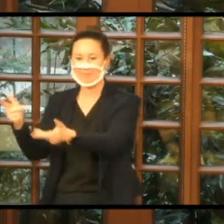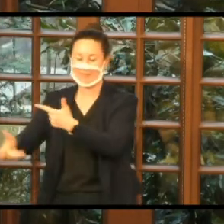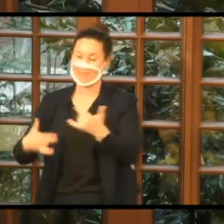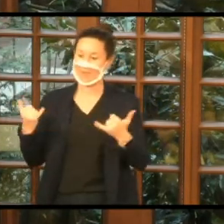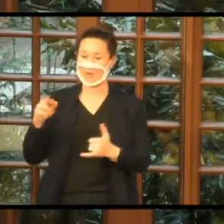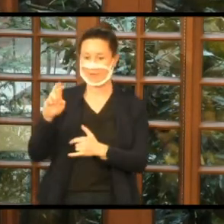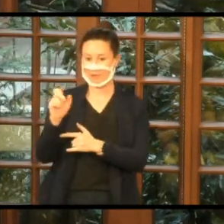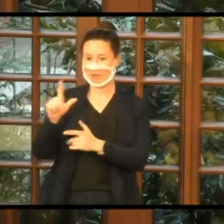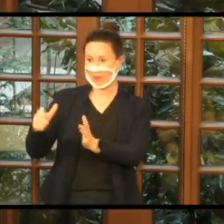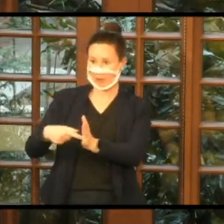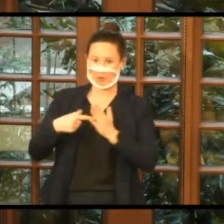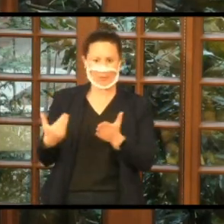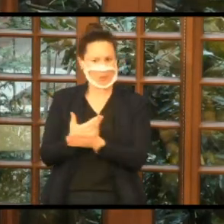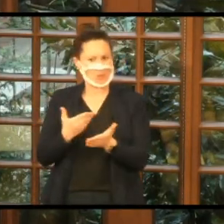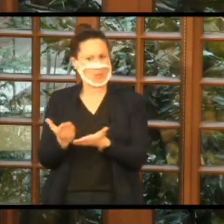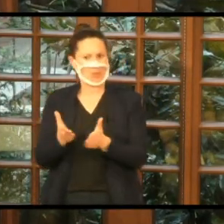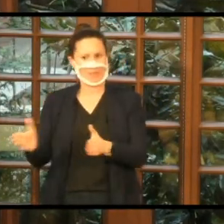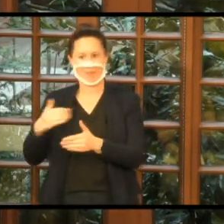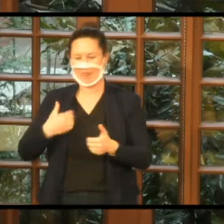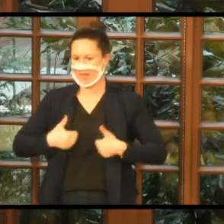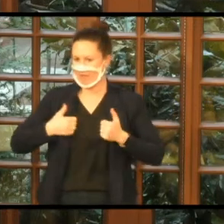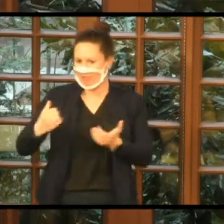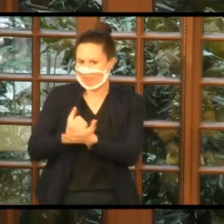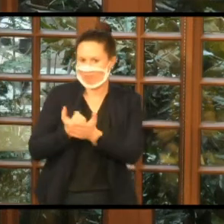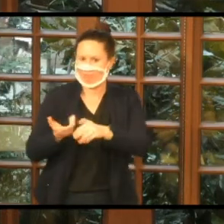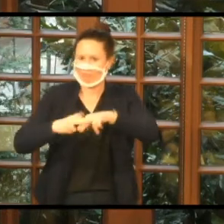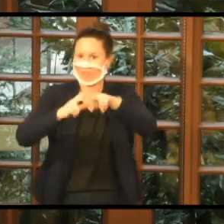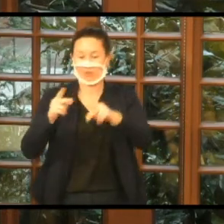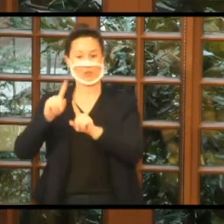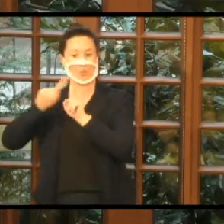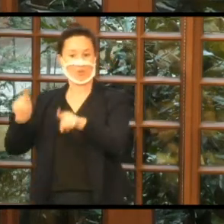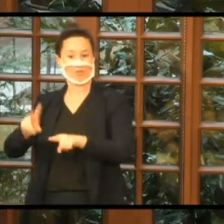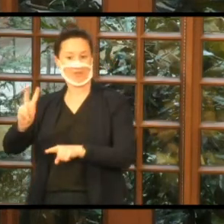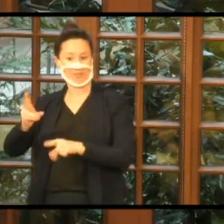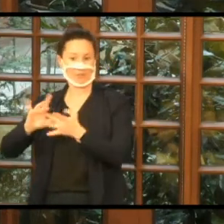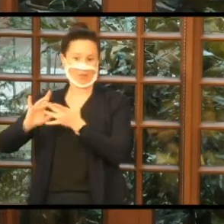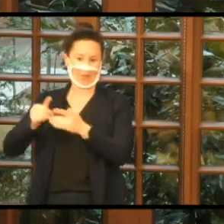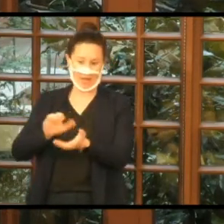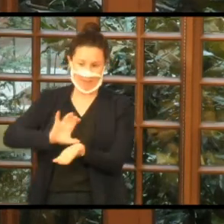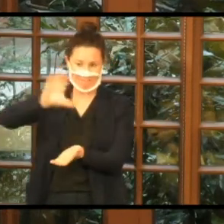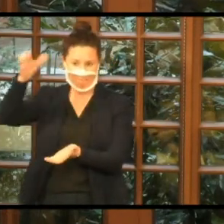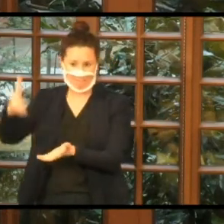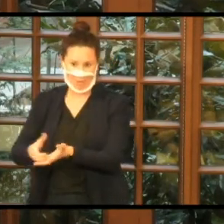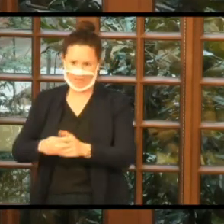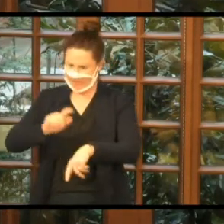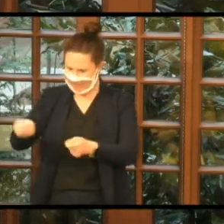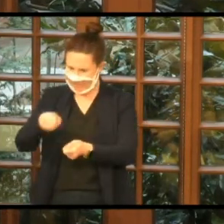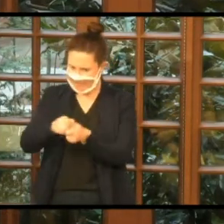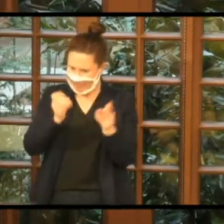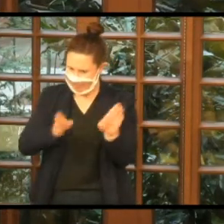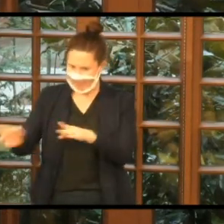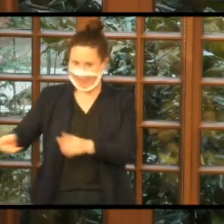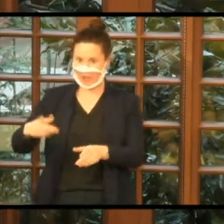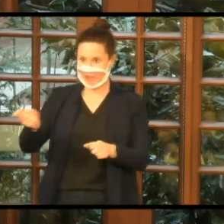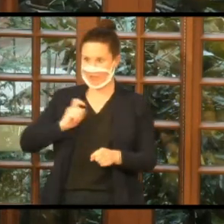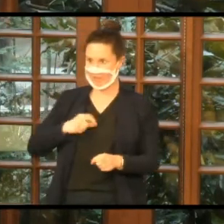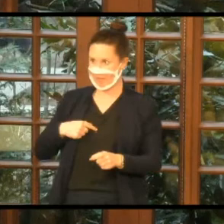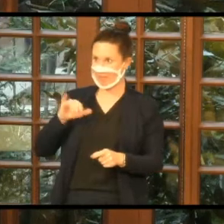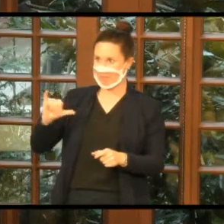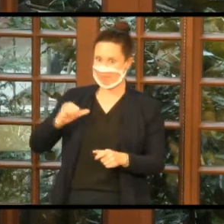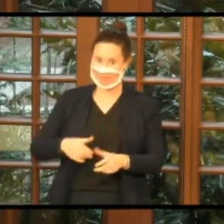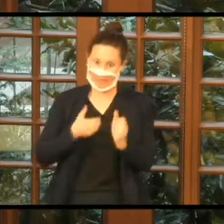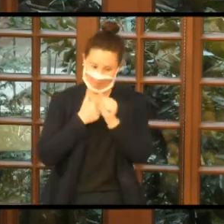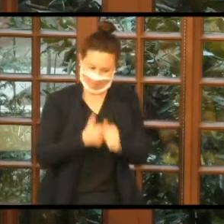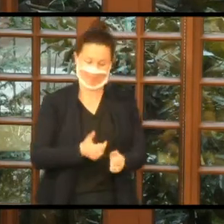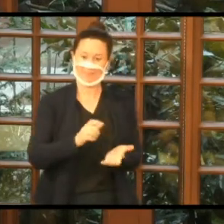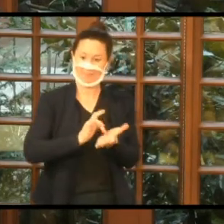new ways to optimize my life. She orders vitamins online in bulk and has arranged an exacting regimen just for me. I take them every morning with